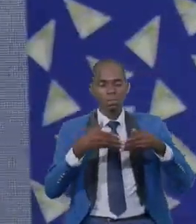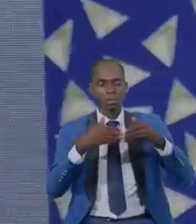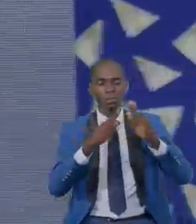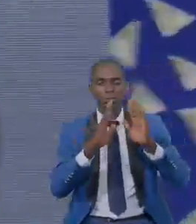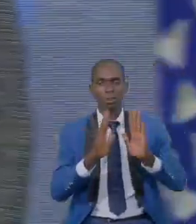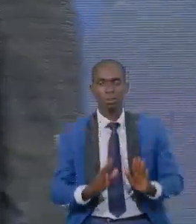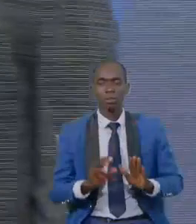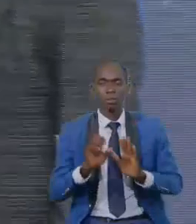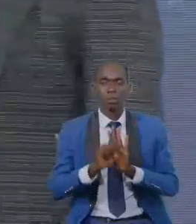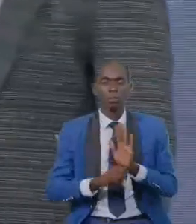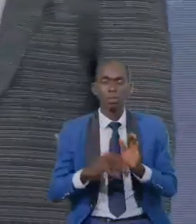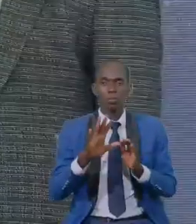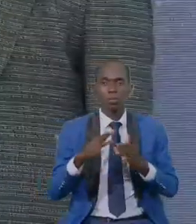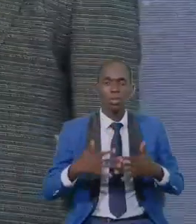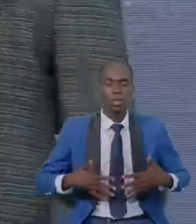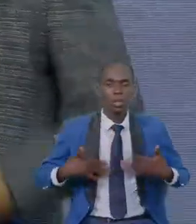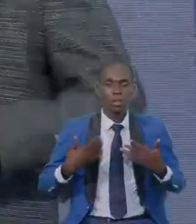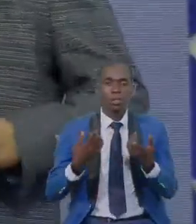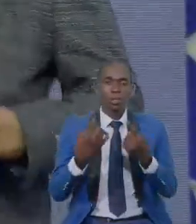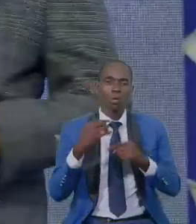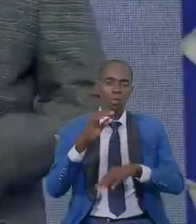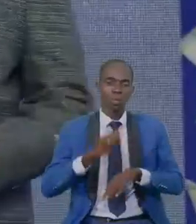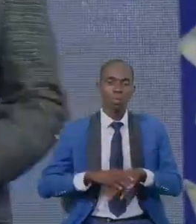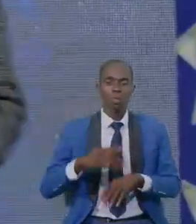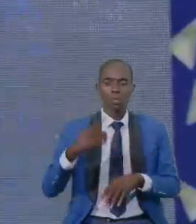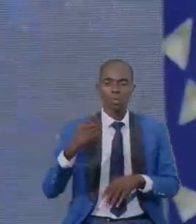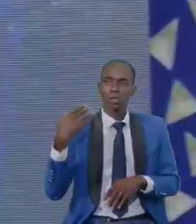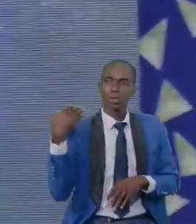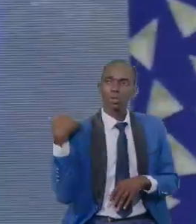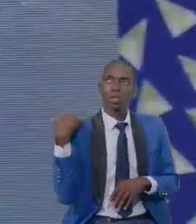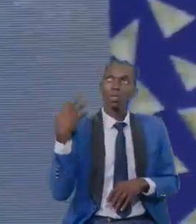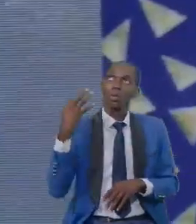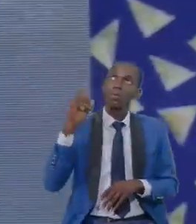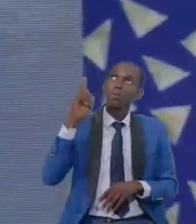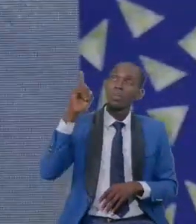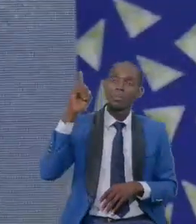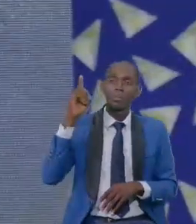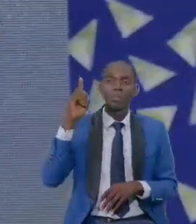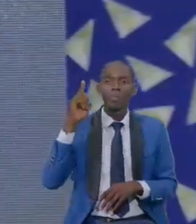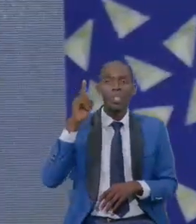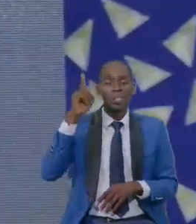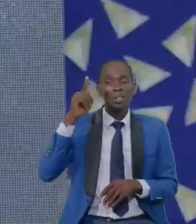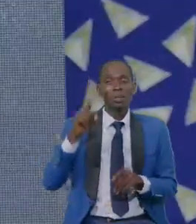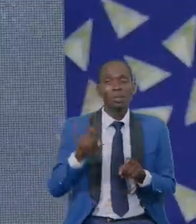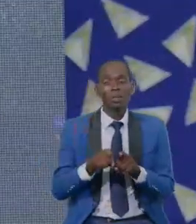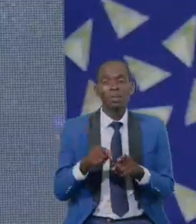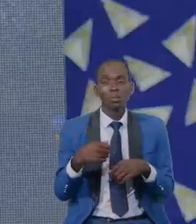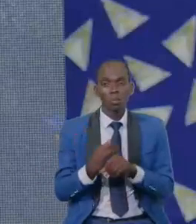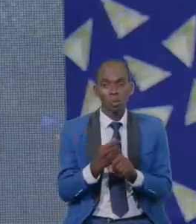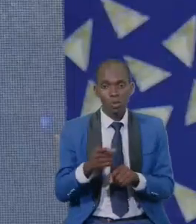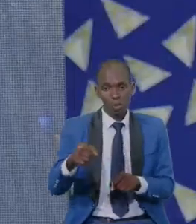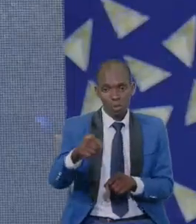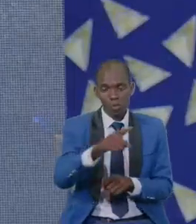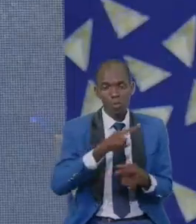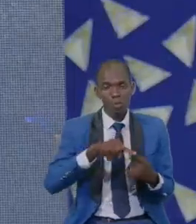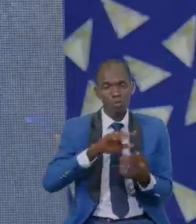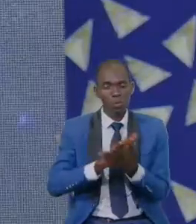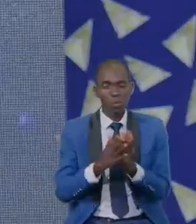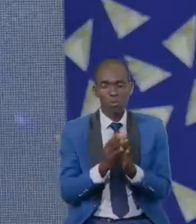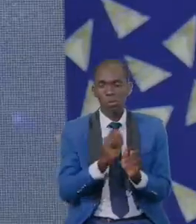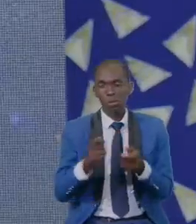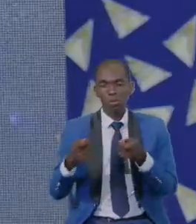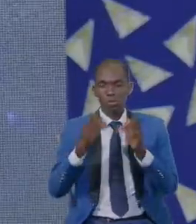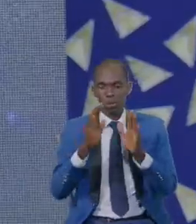life comes upon a shoulder. He even makes you a ruler yourself. All